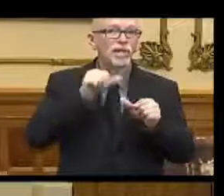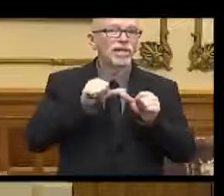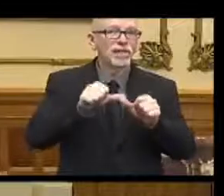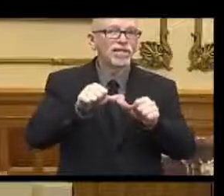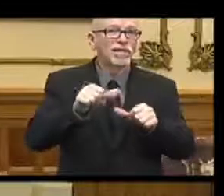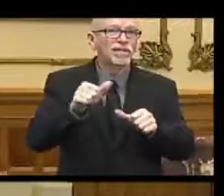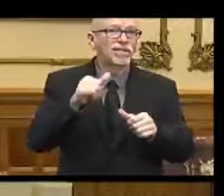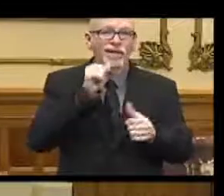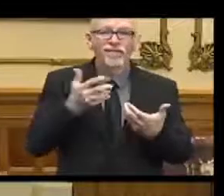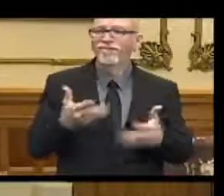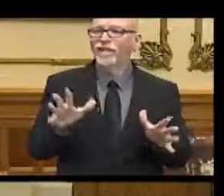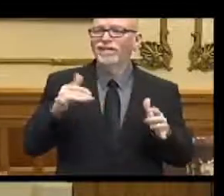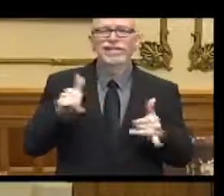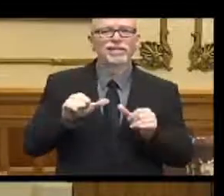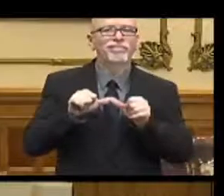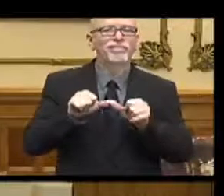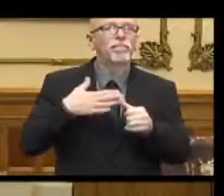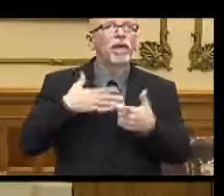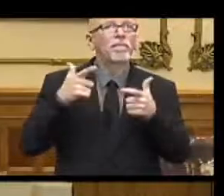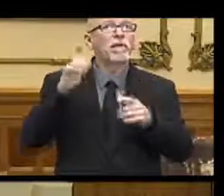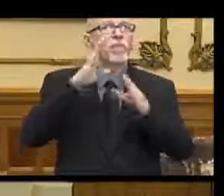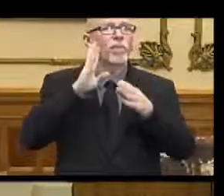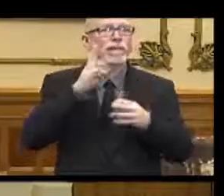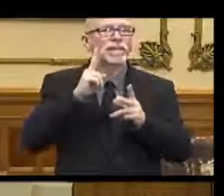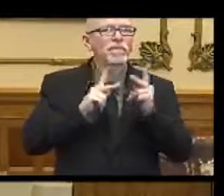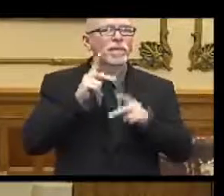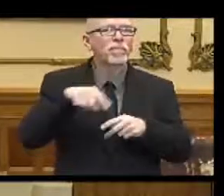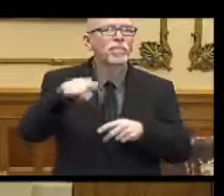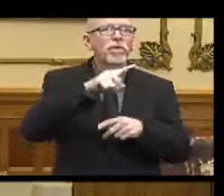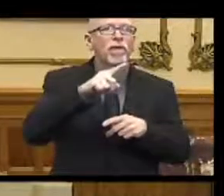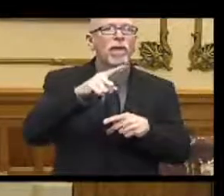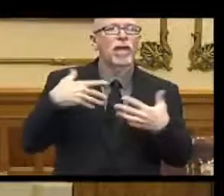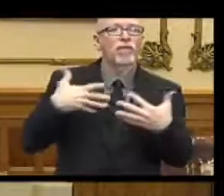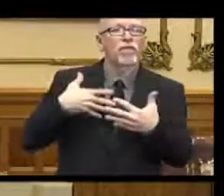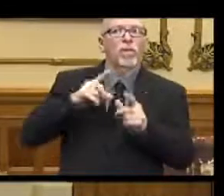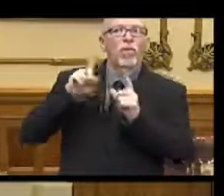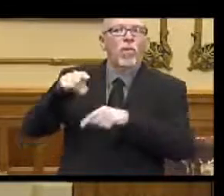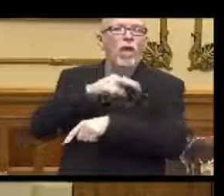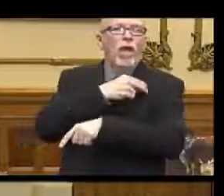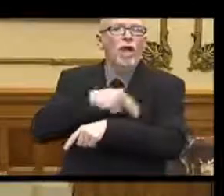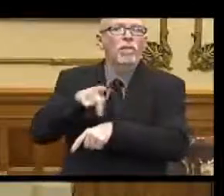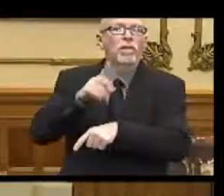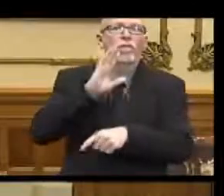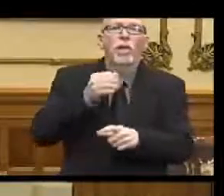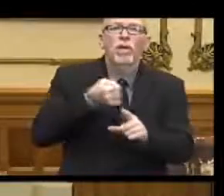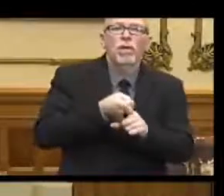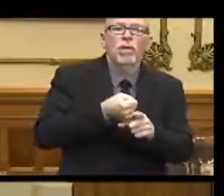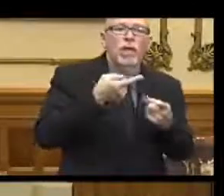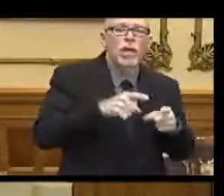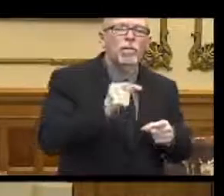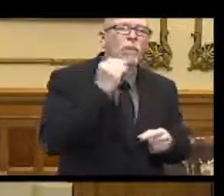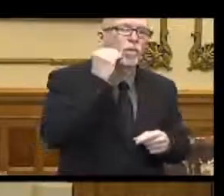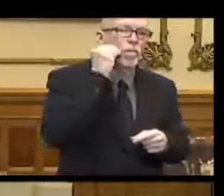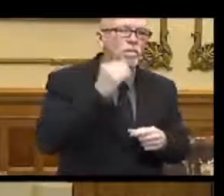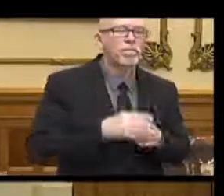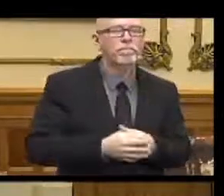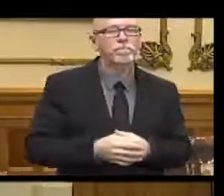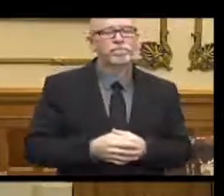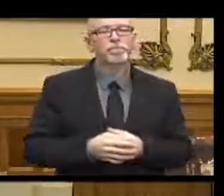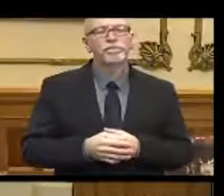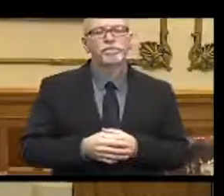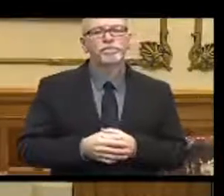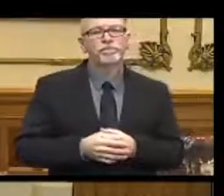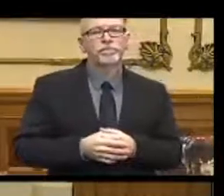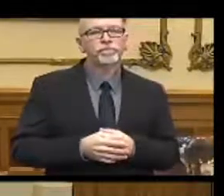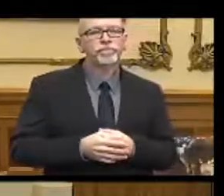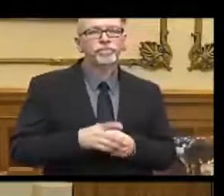come. And my biggest worry is that we're going to see a lot of people not seeking medical care because they're afraid of the virus. Absolutely. Right. And I think that